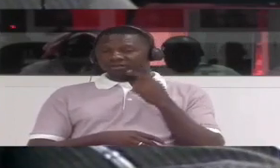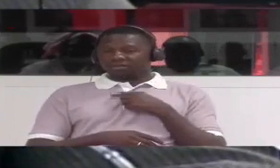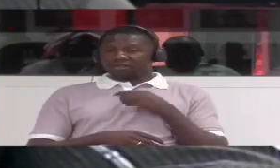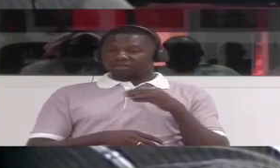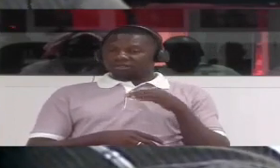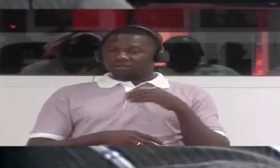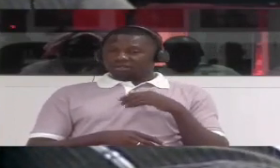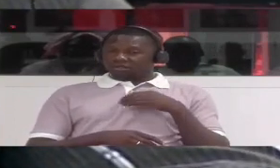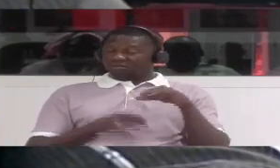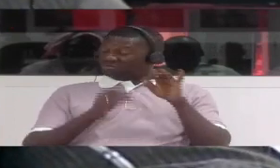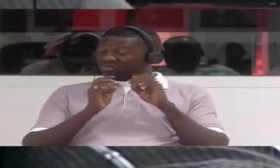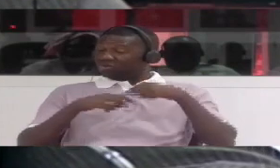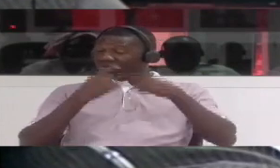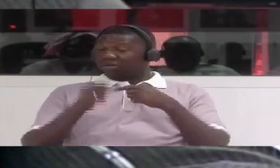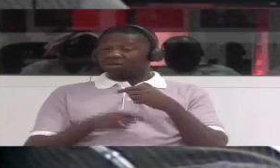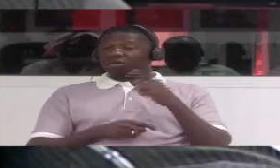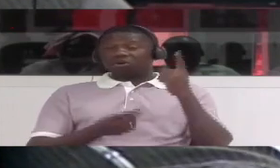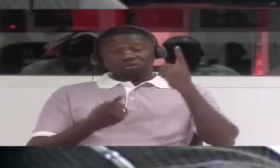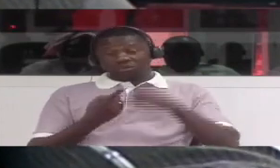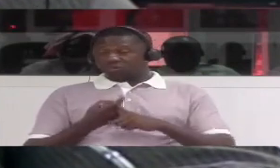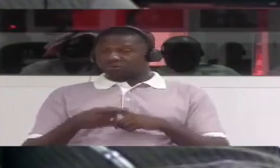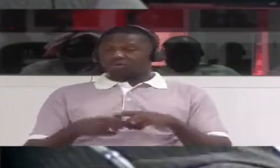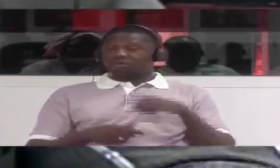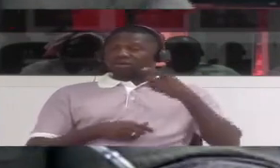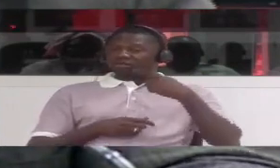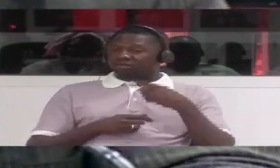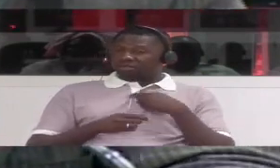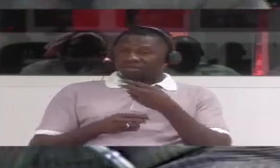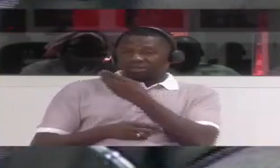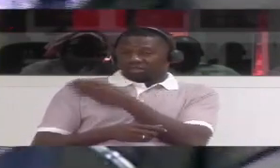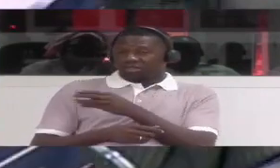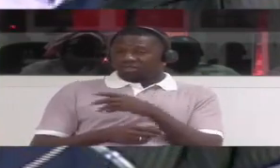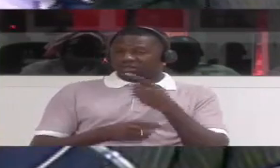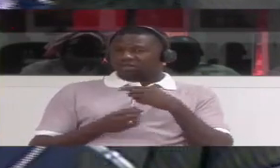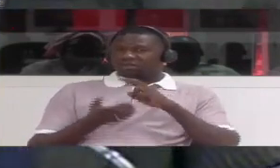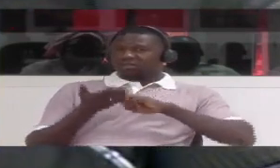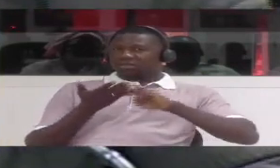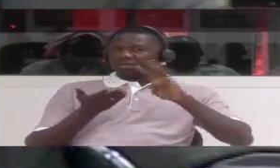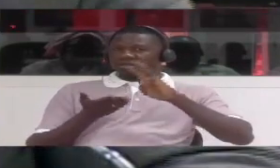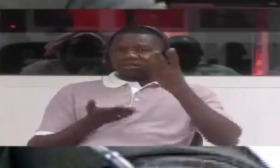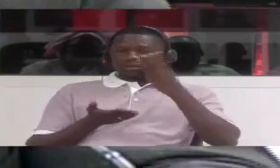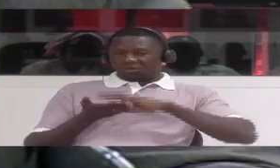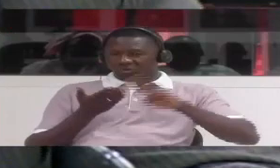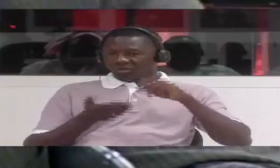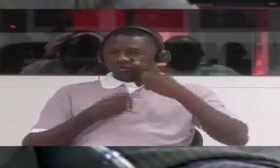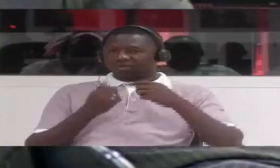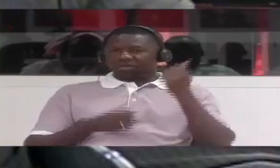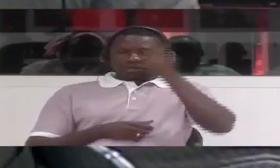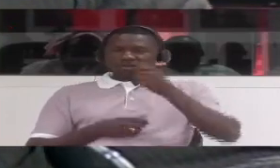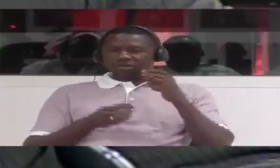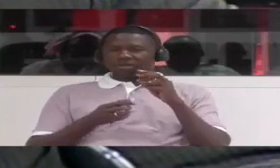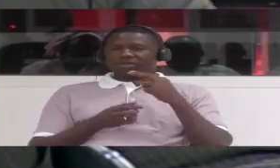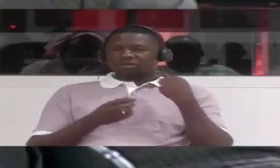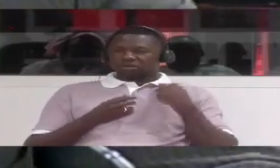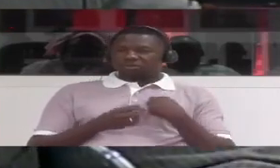Well over a month, because shortly after my release, I think 3 weeks after the African Union Summit took place, and I remember when I was going to